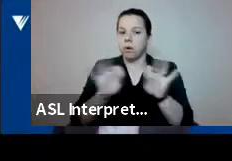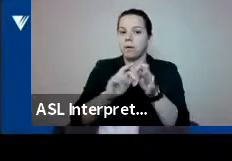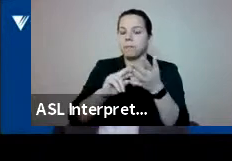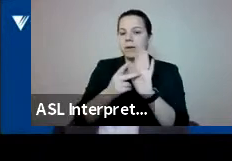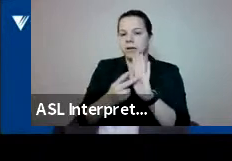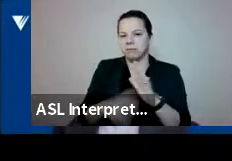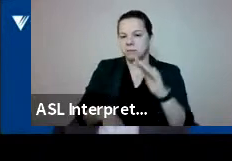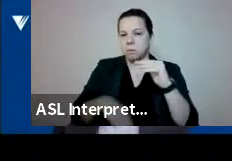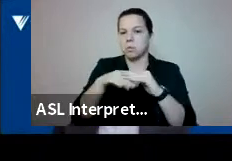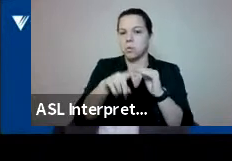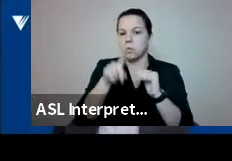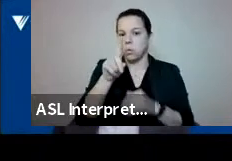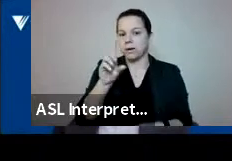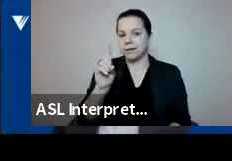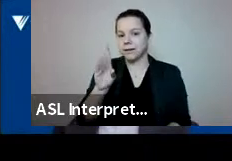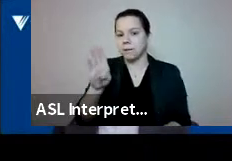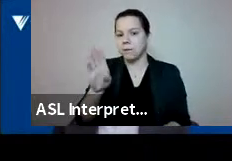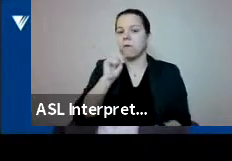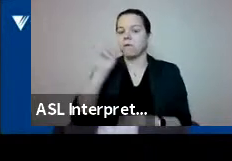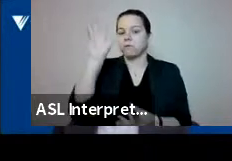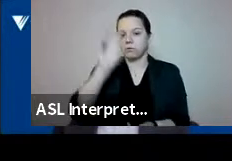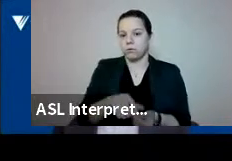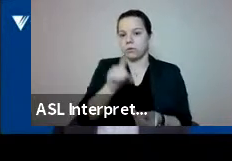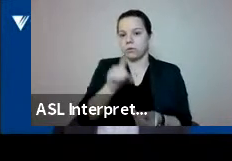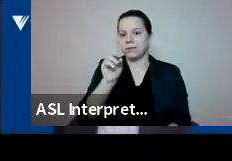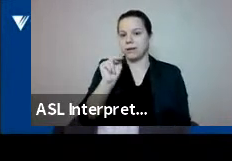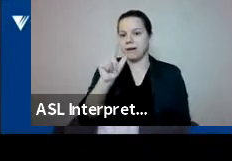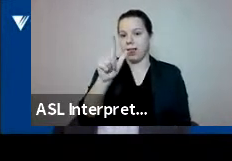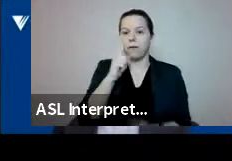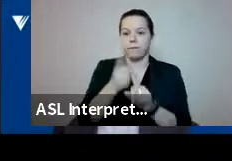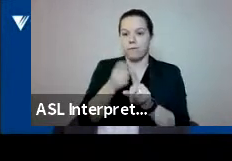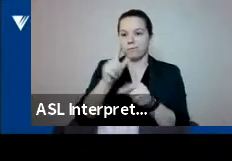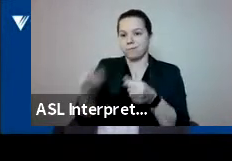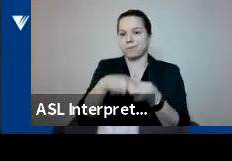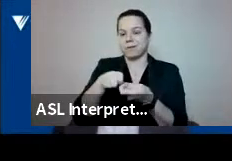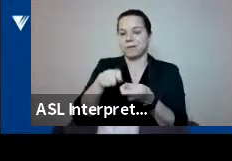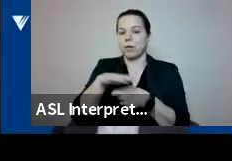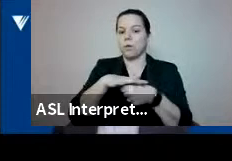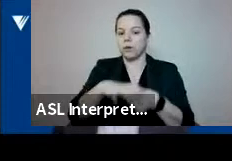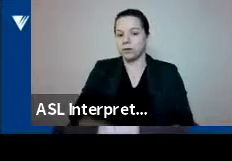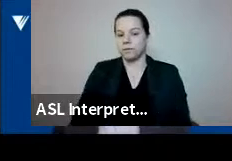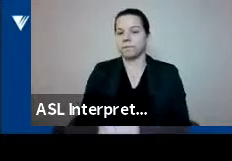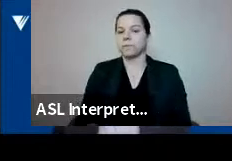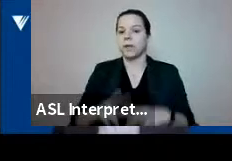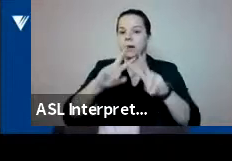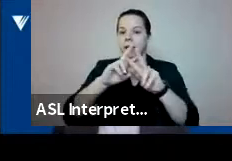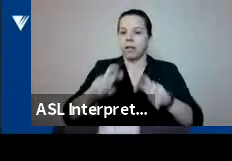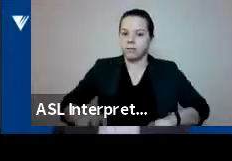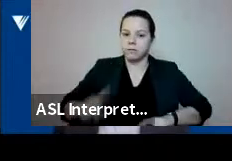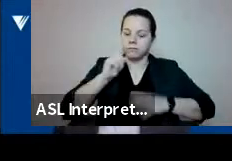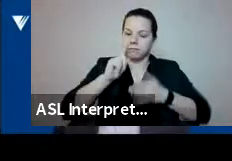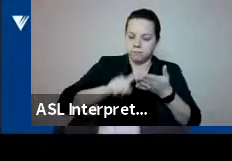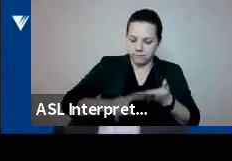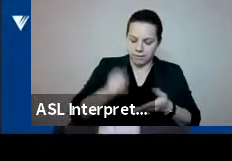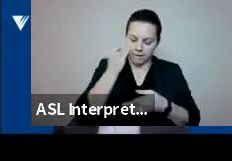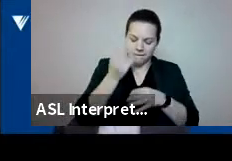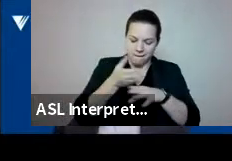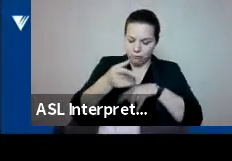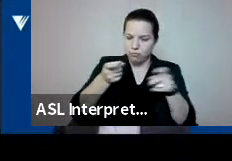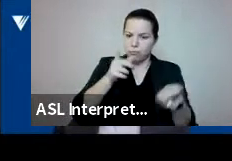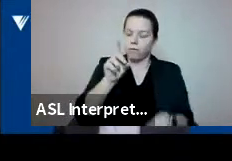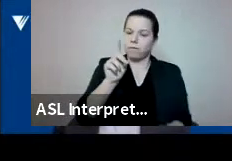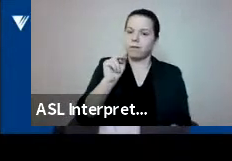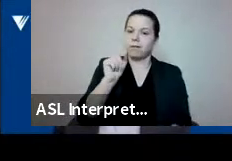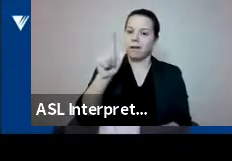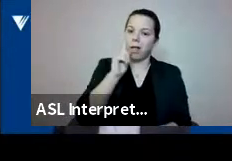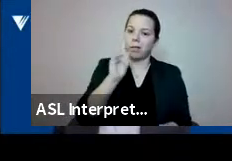total DNL at the response location. The analyses investigated whether, after controlling for DNL, the factors were related to the